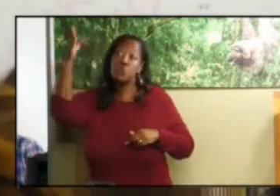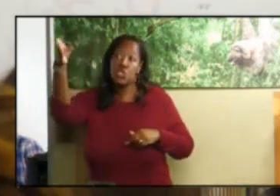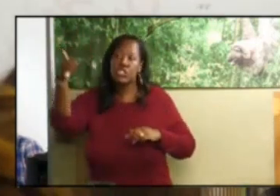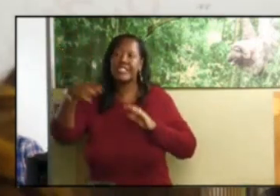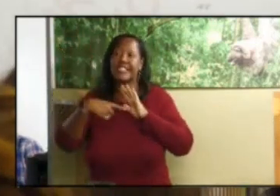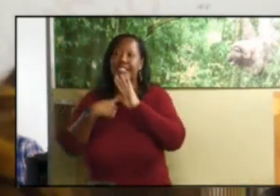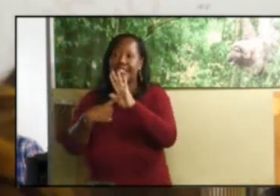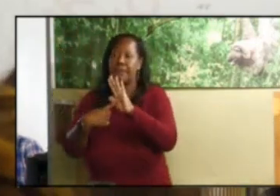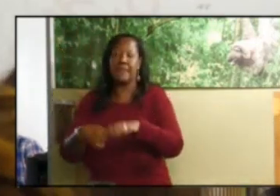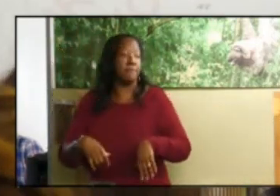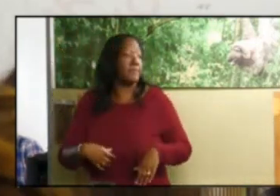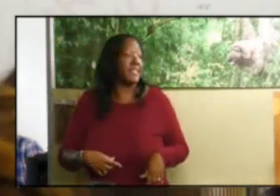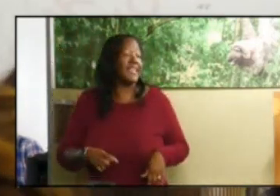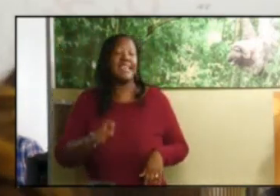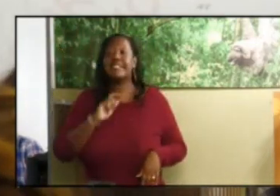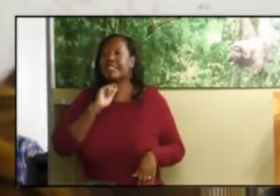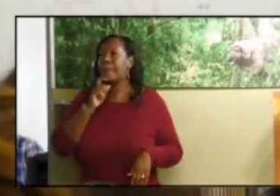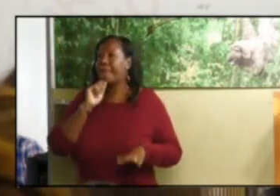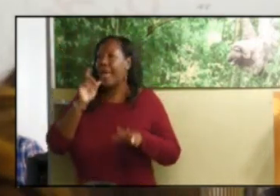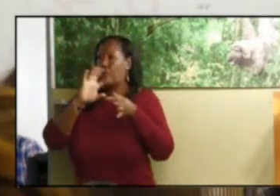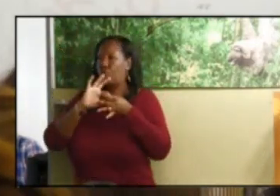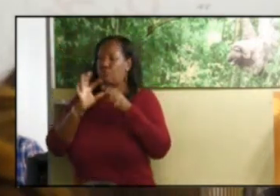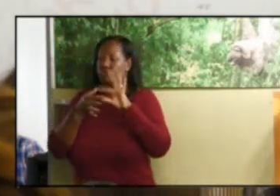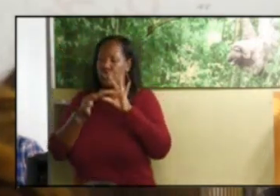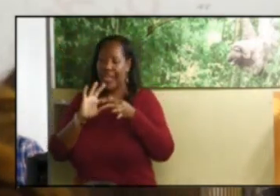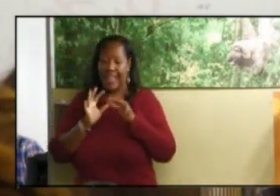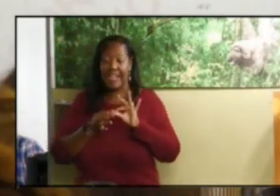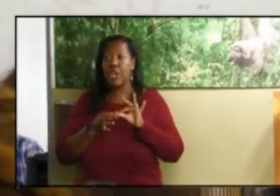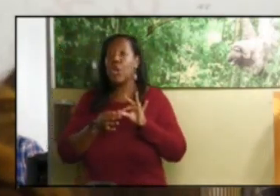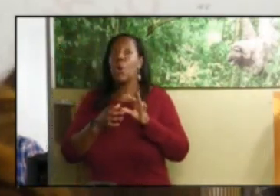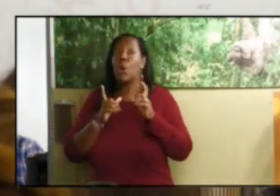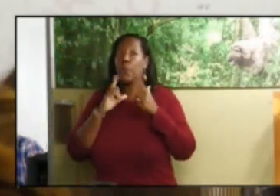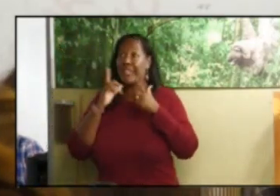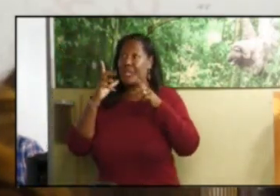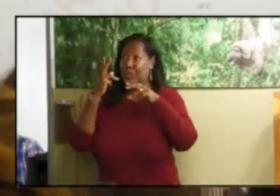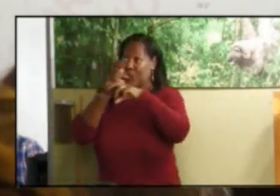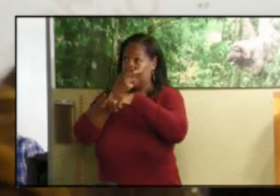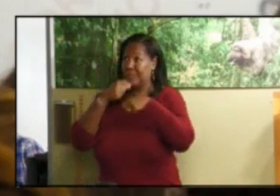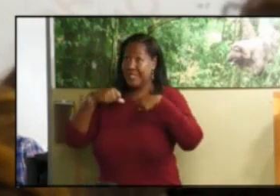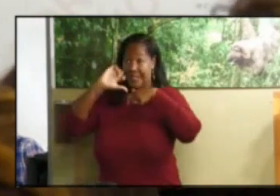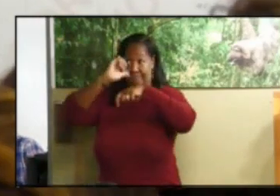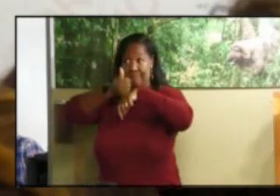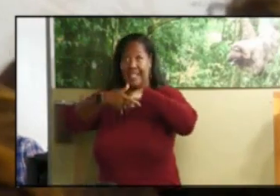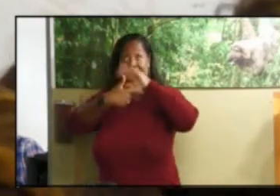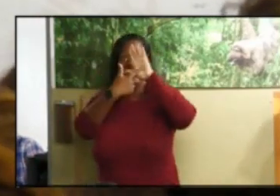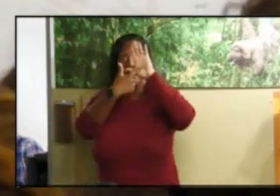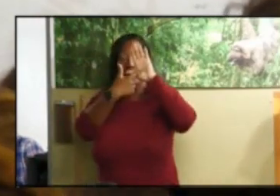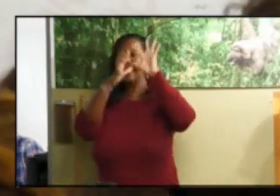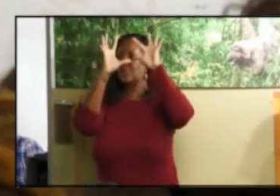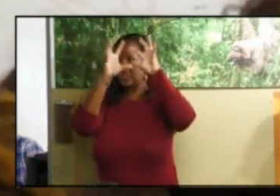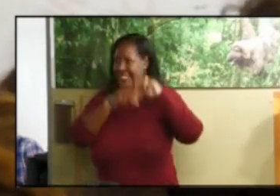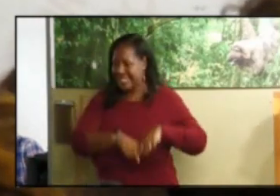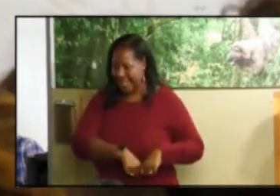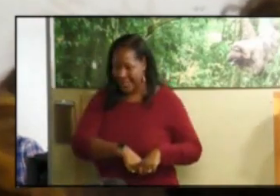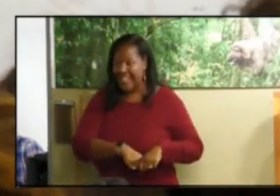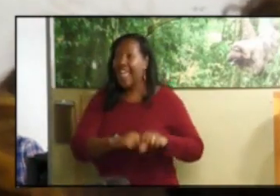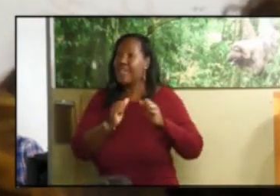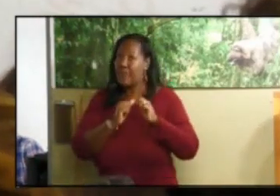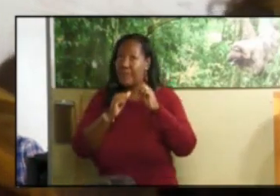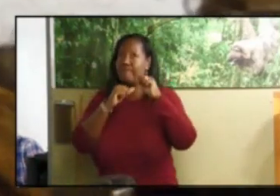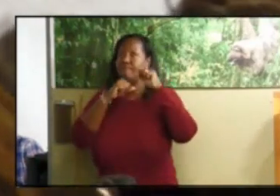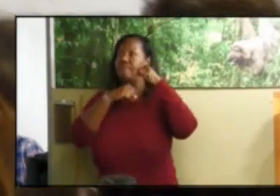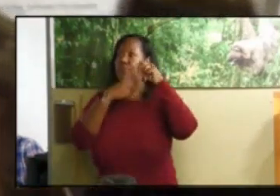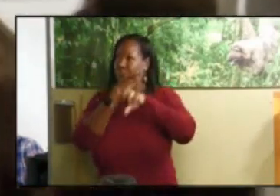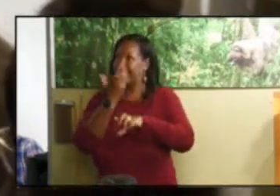a metal chain. And then we were able to take it down and reuse it for a project we did for women